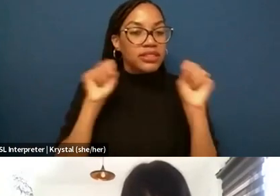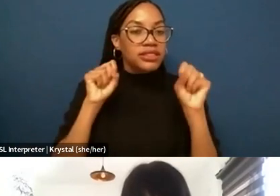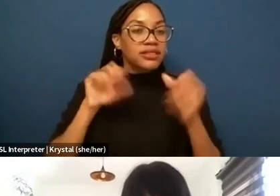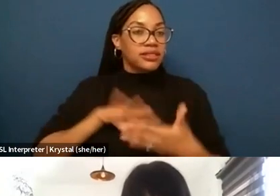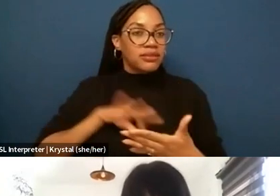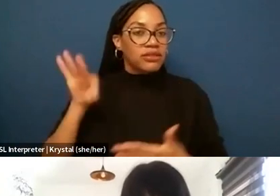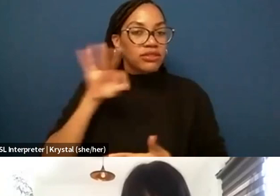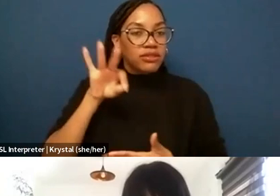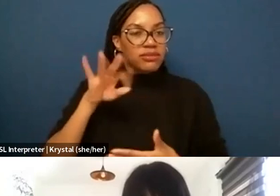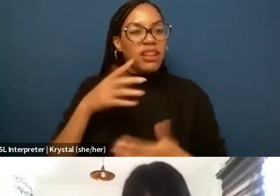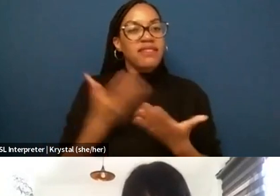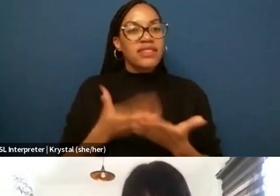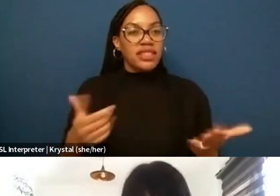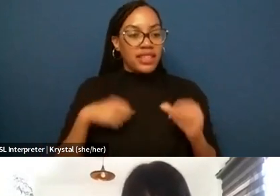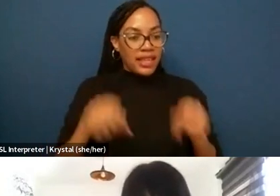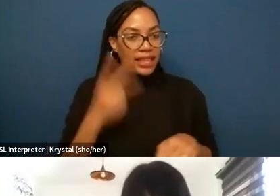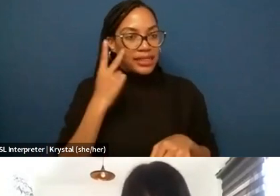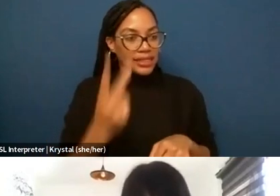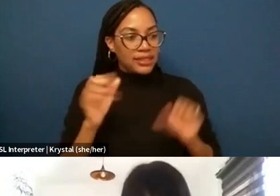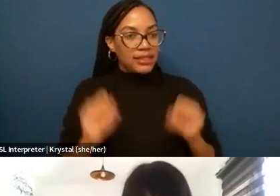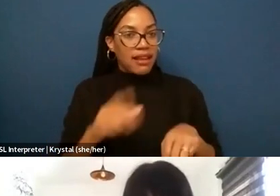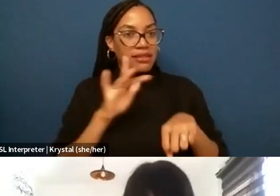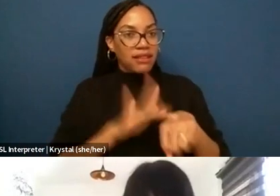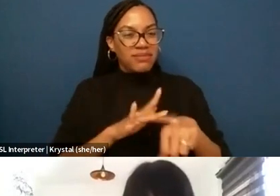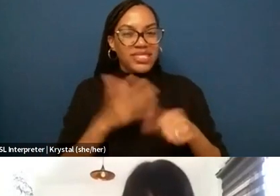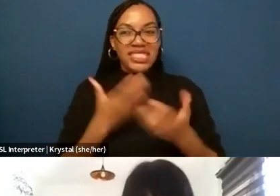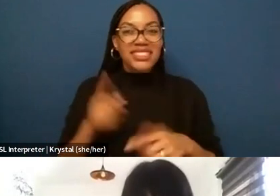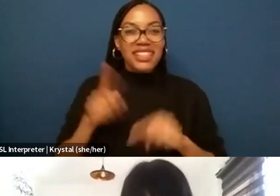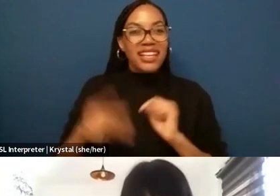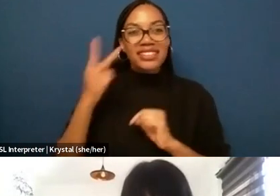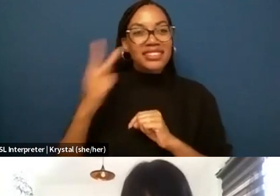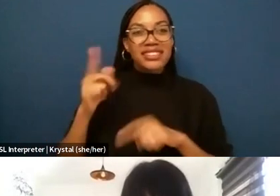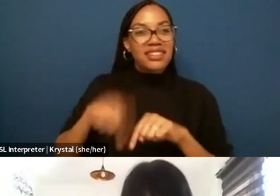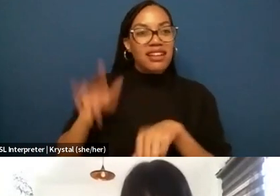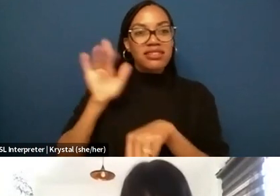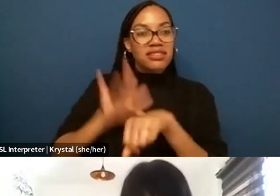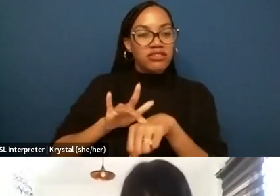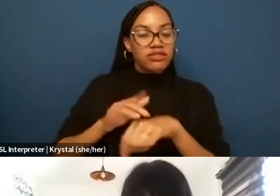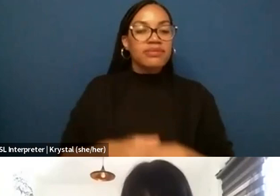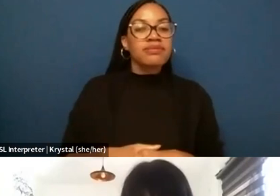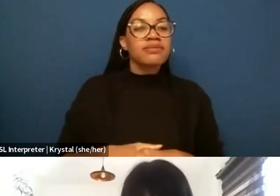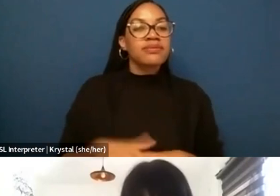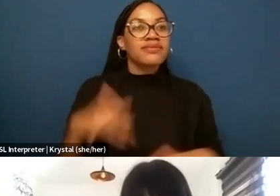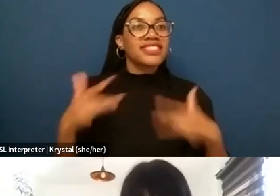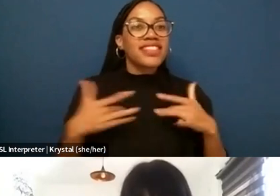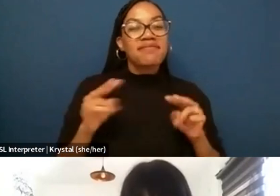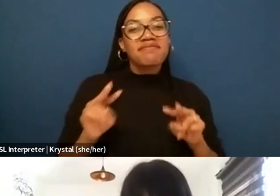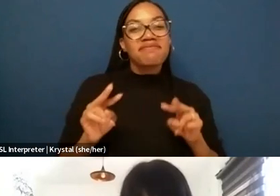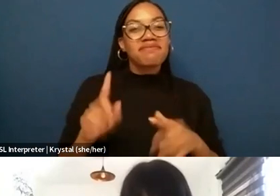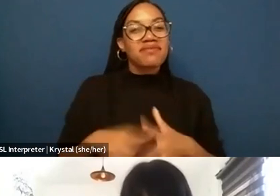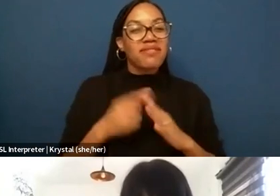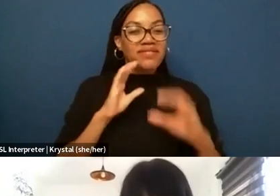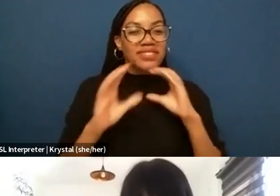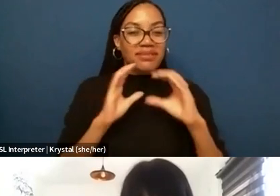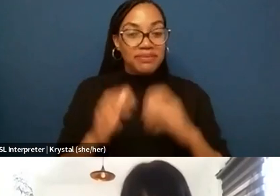and the unknown. And we are so very, very excited to start this conversation. And with that,